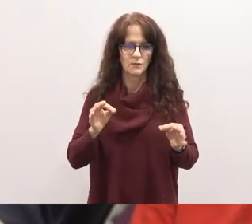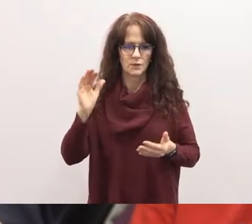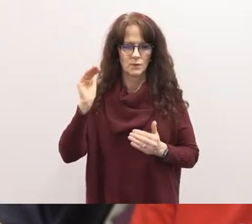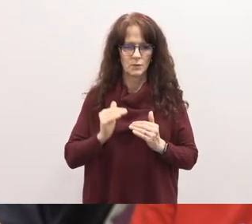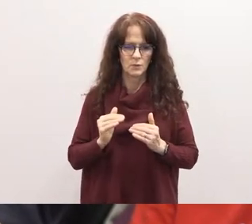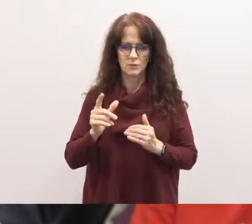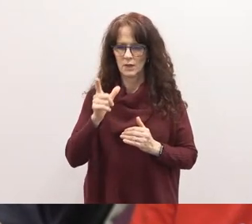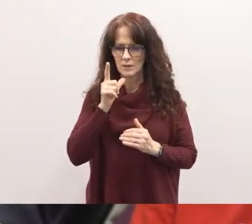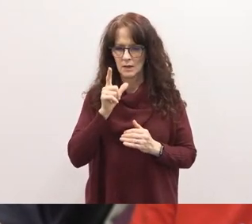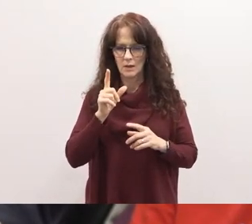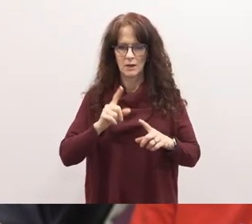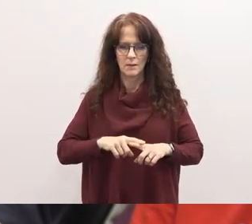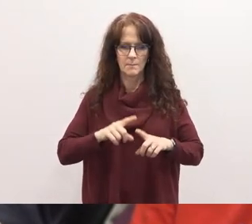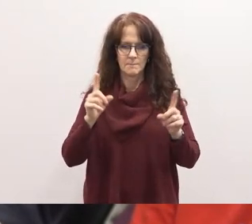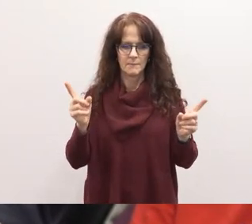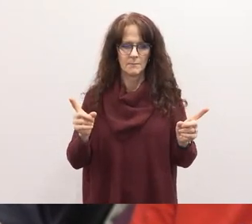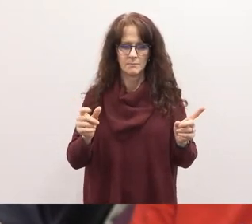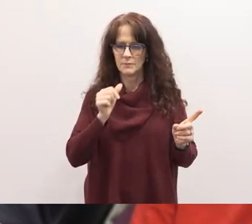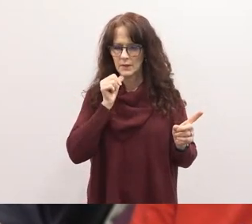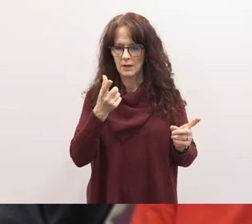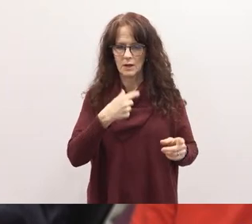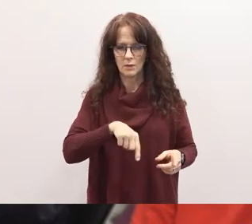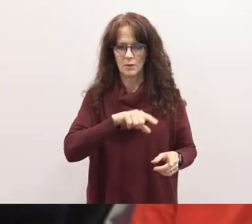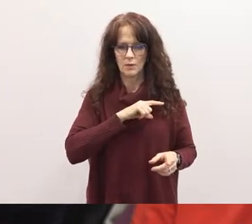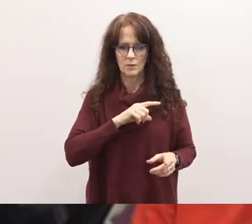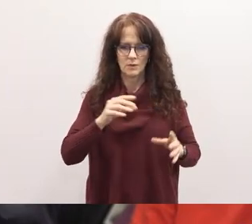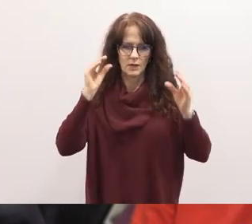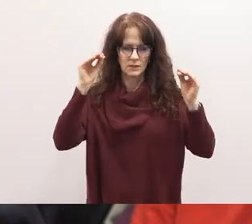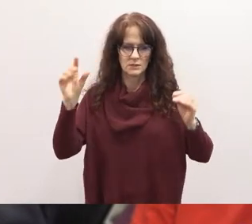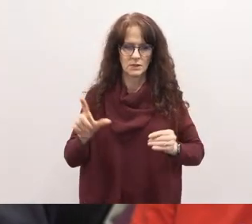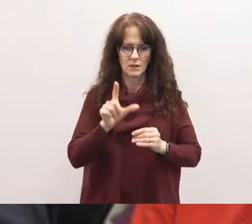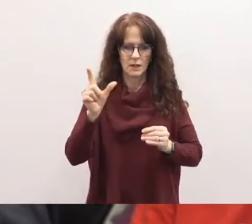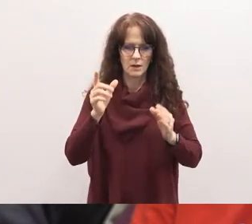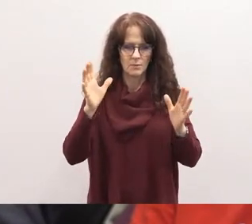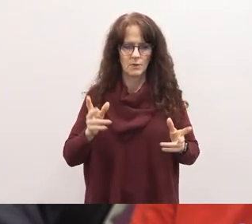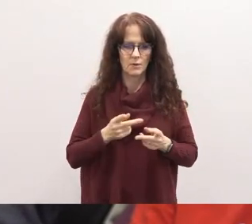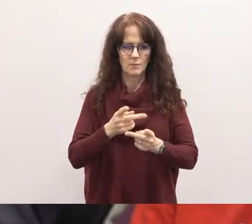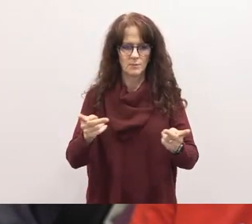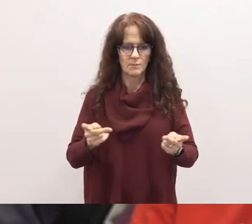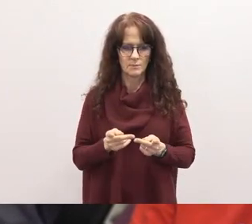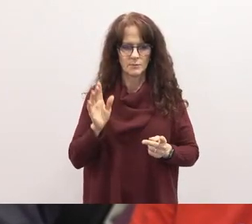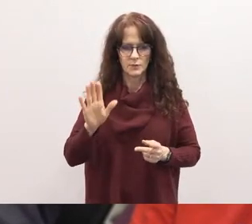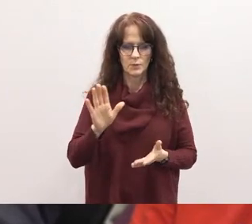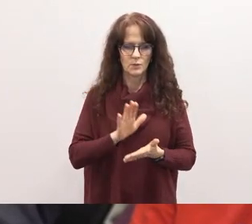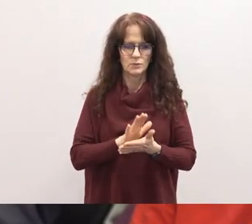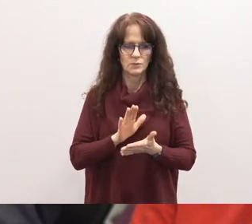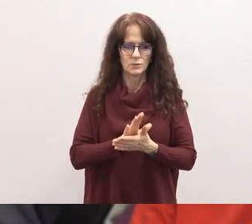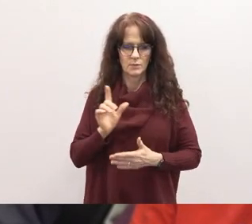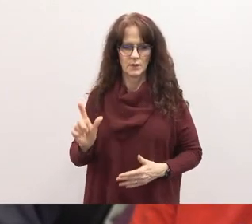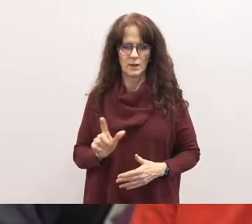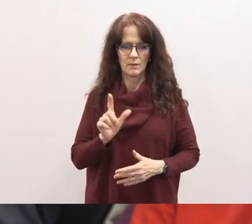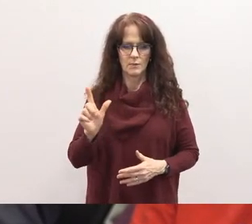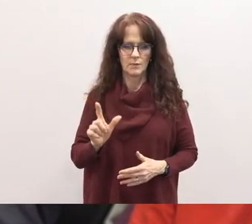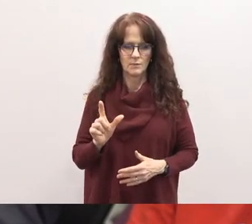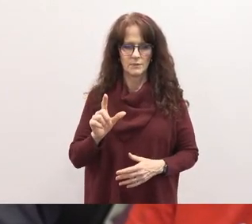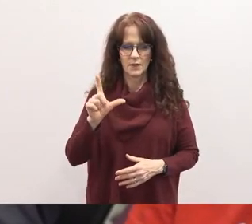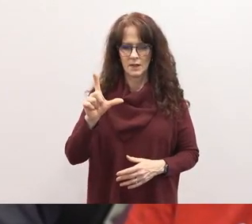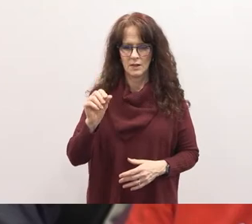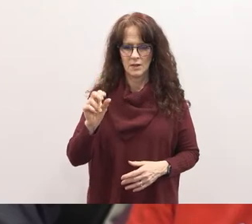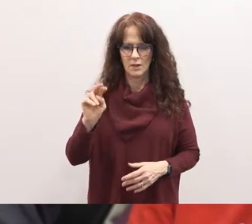reduced lunch, but will not qualify for a teacher librarian position at your school library. Longfellow